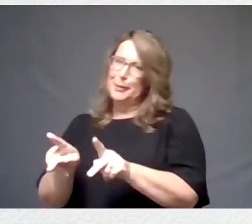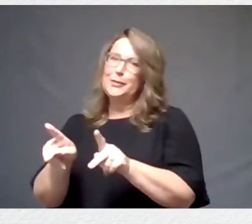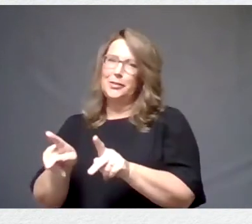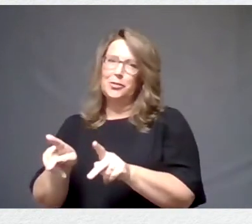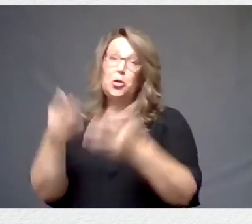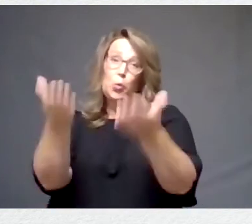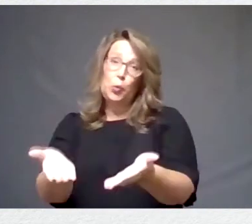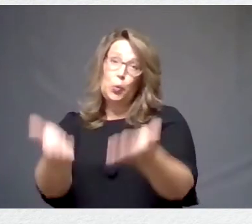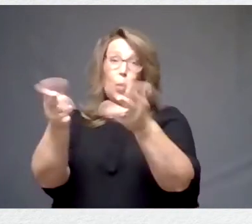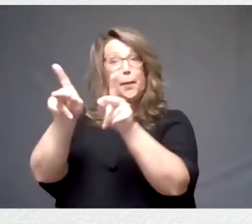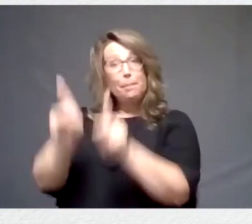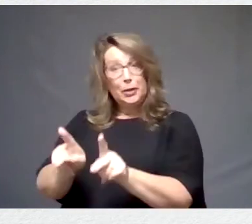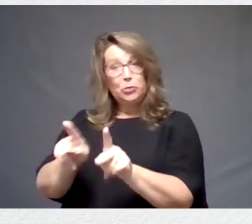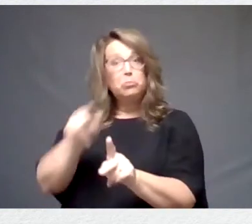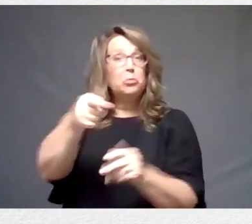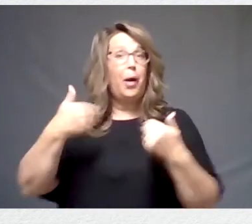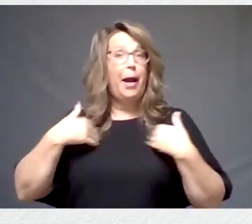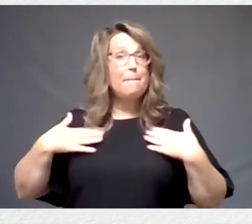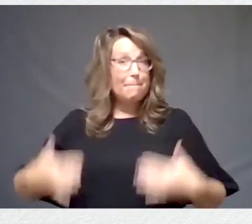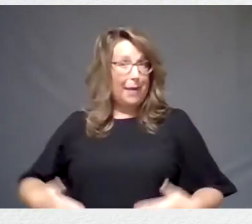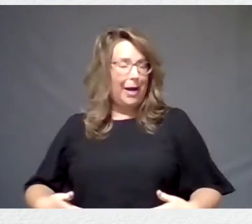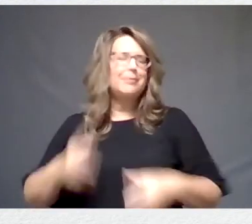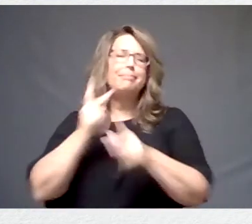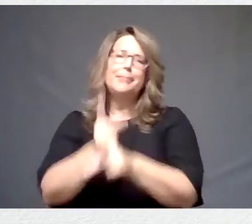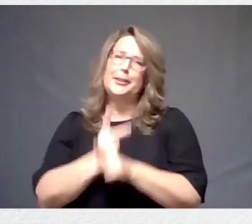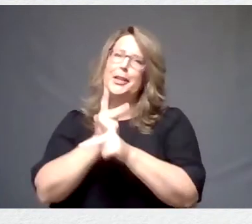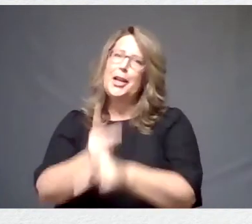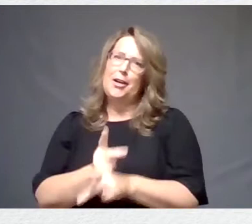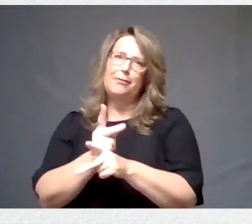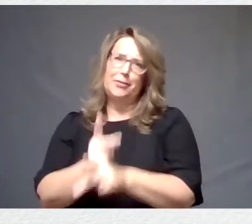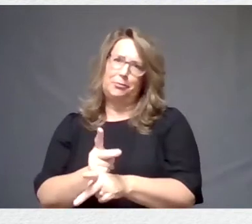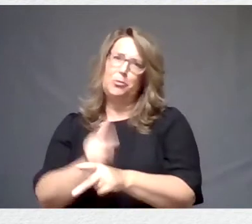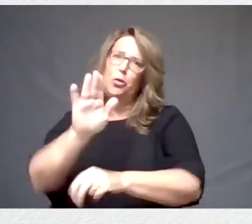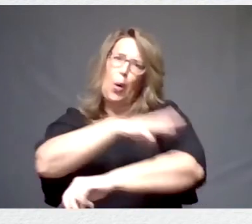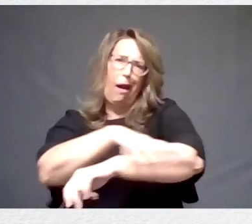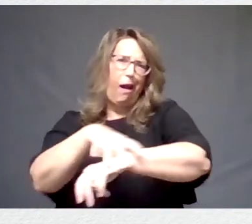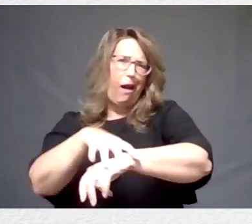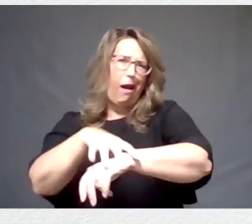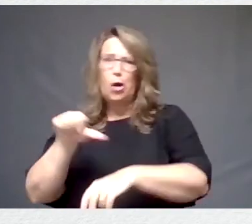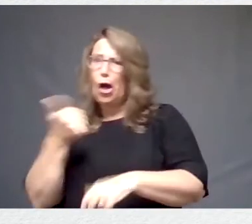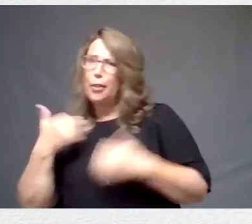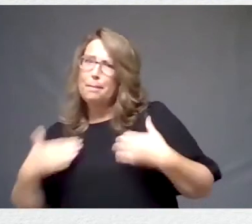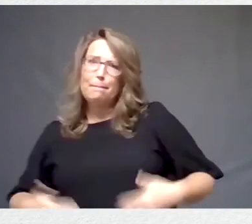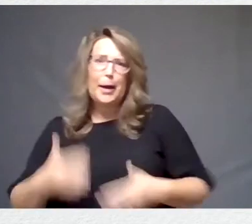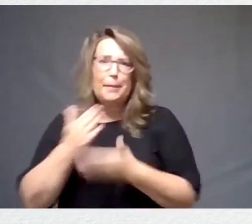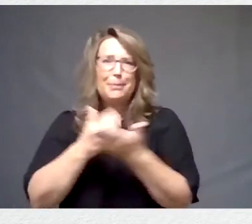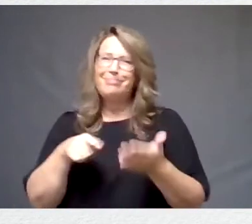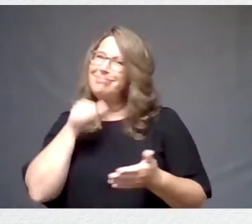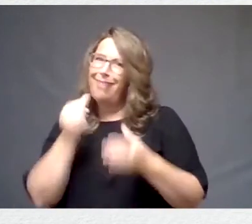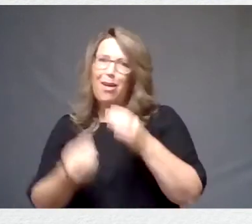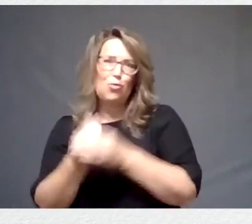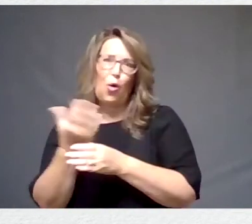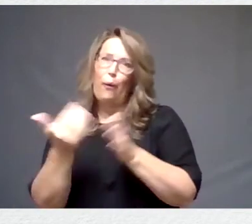a body. Look after it, as most bits don't grow back. En nuestro planeta